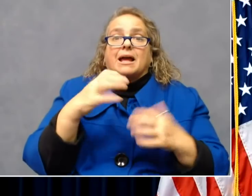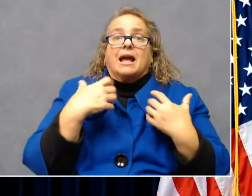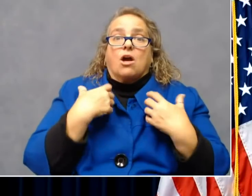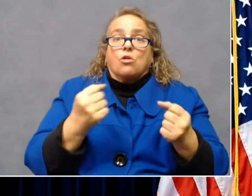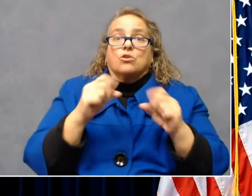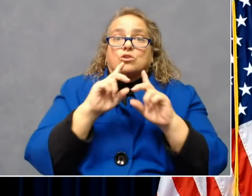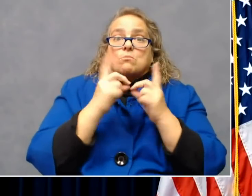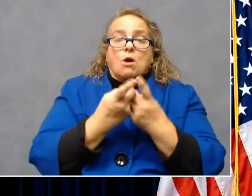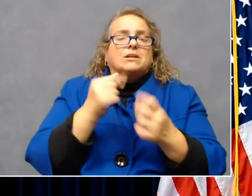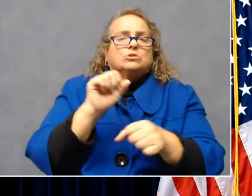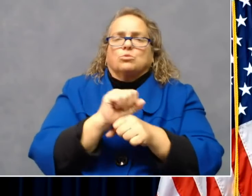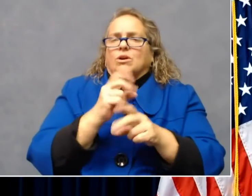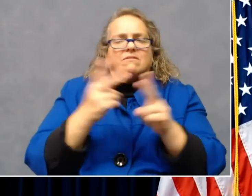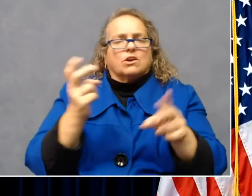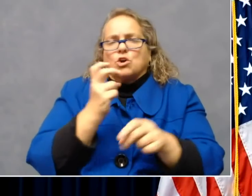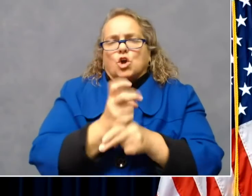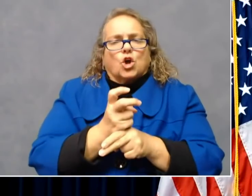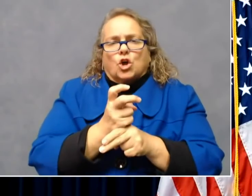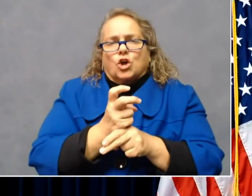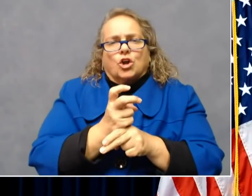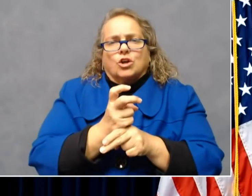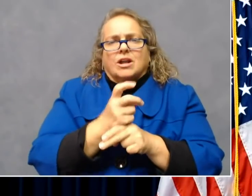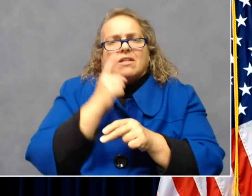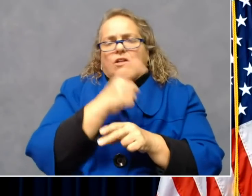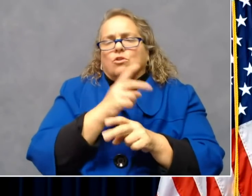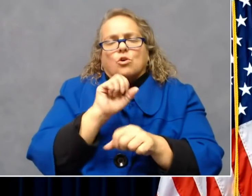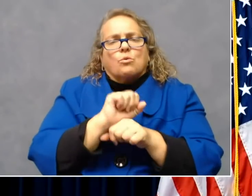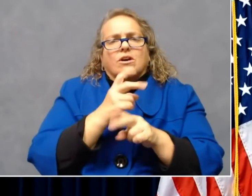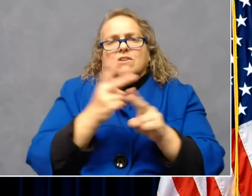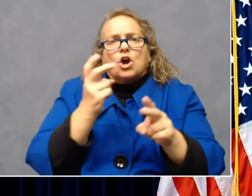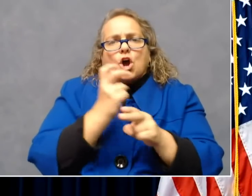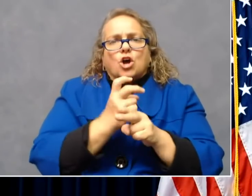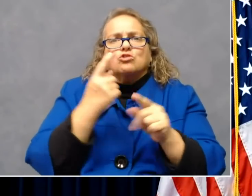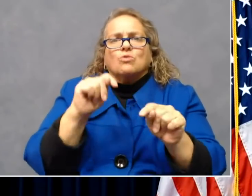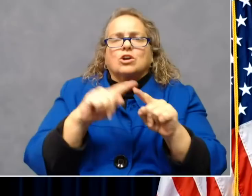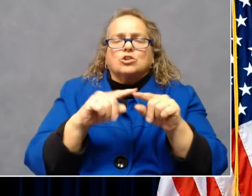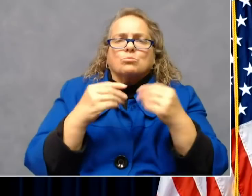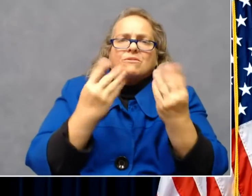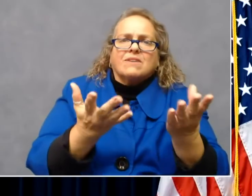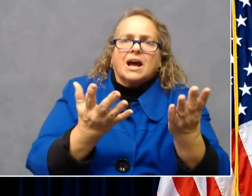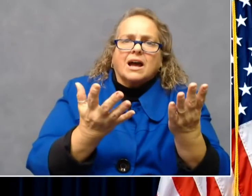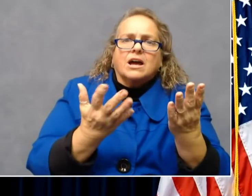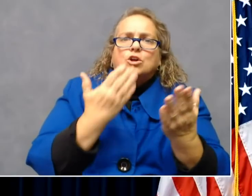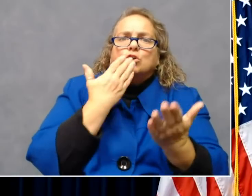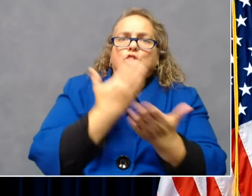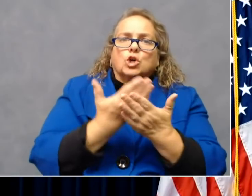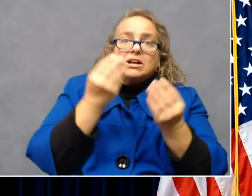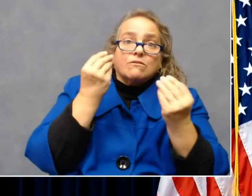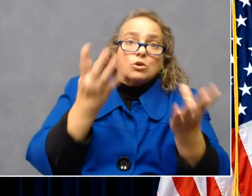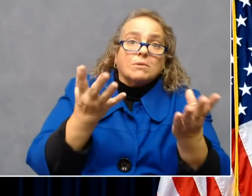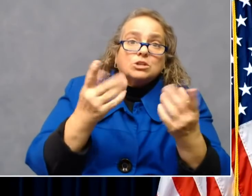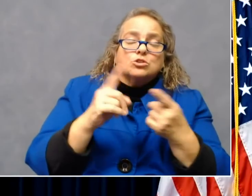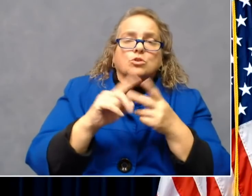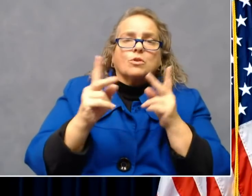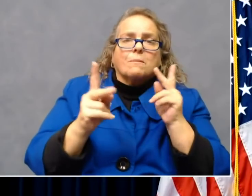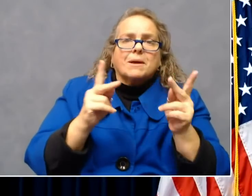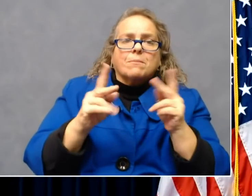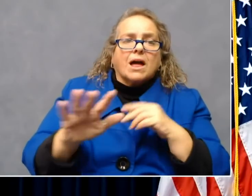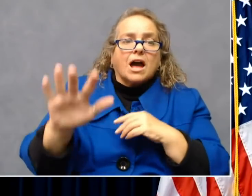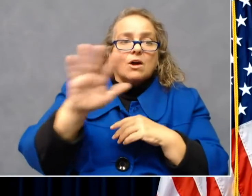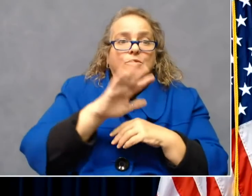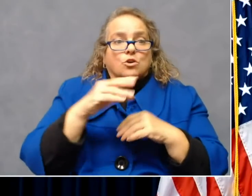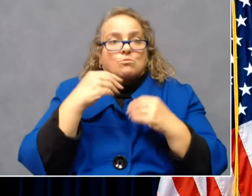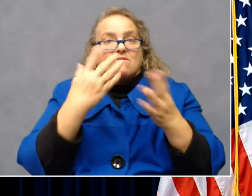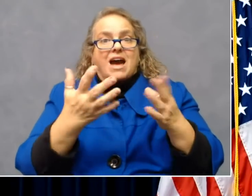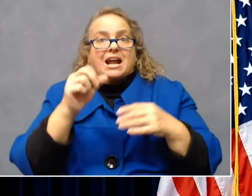hard. I think they're working really hard, and they're trying to provide good information to the people out there. We're providing them some extra help in